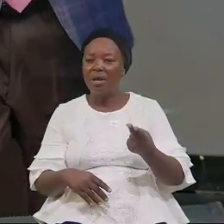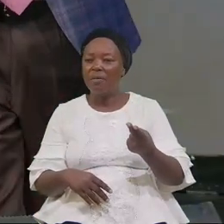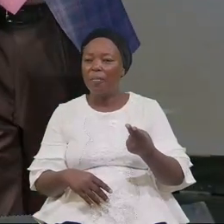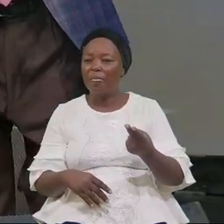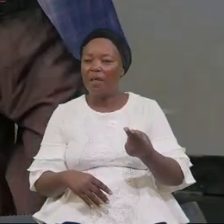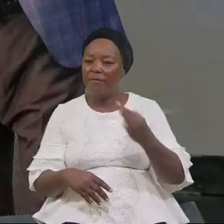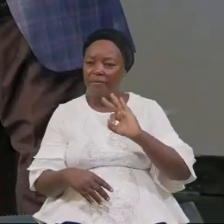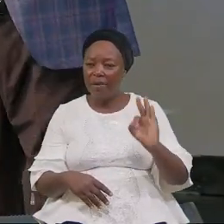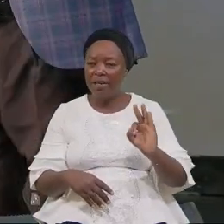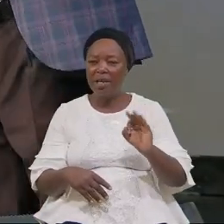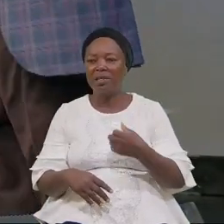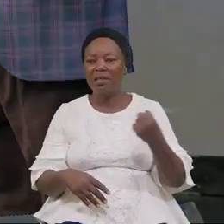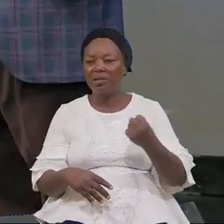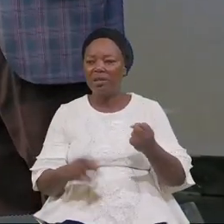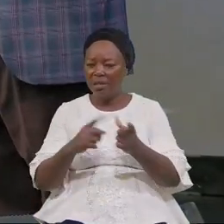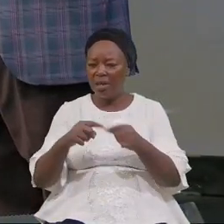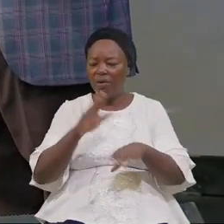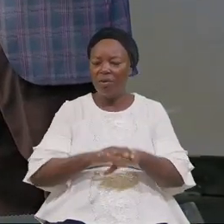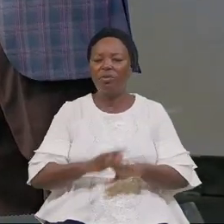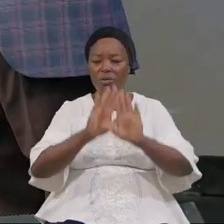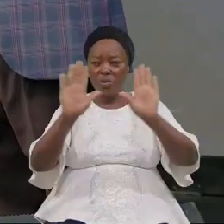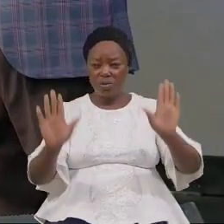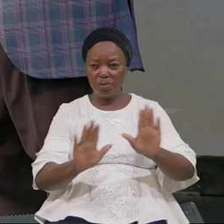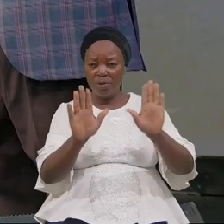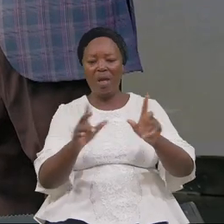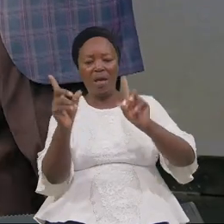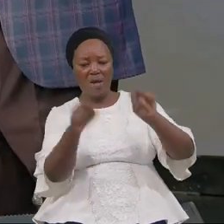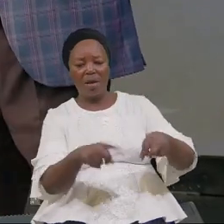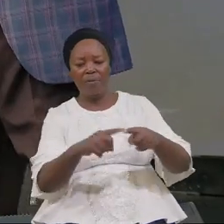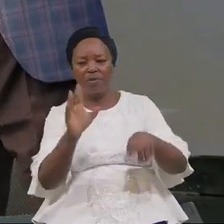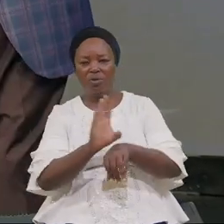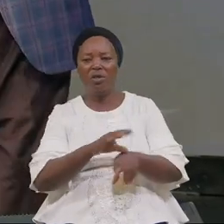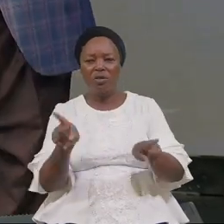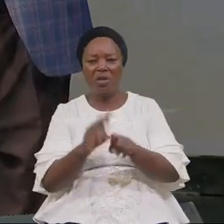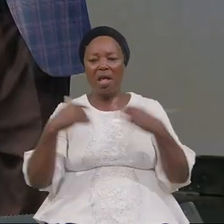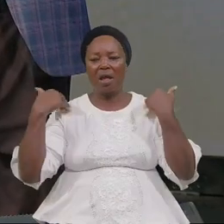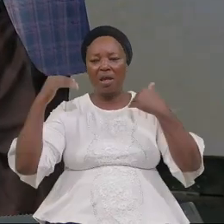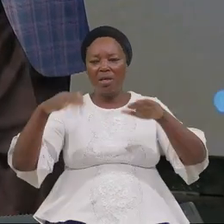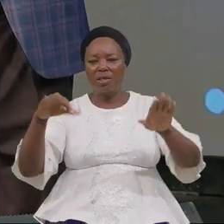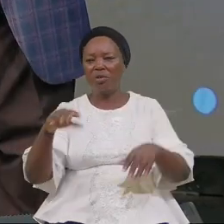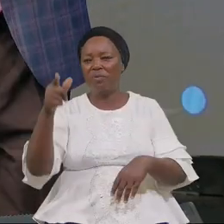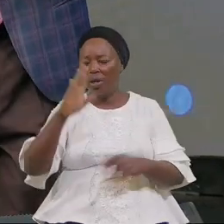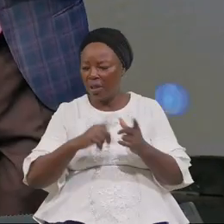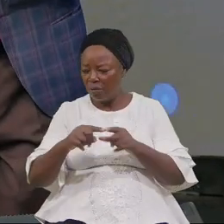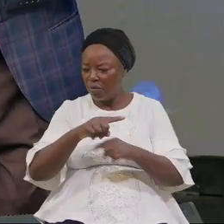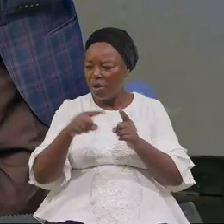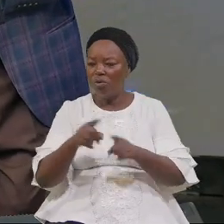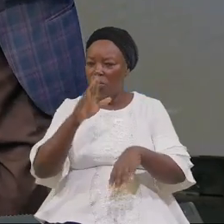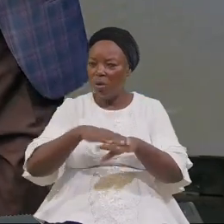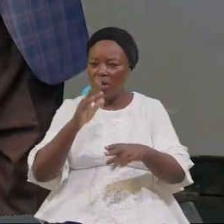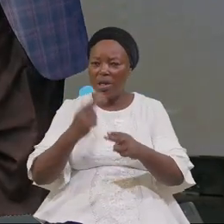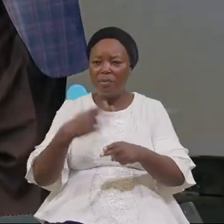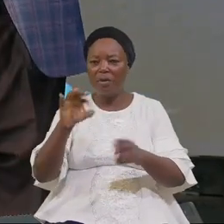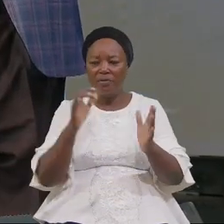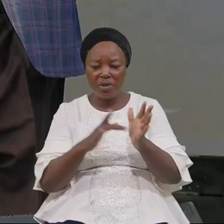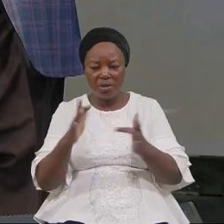Sunday they come to church like angels of God. And when you mention the name of Jesus,